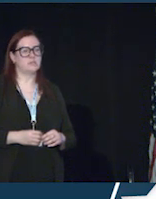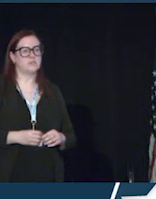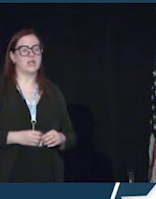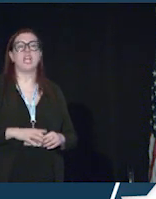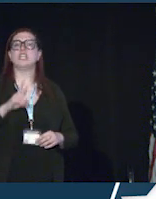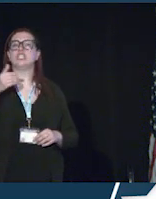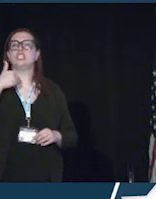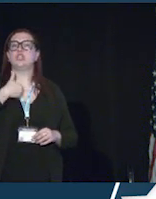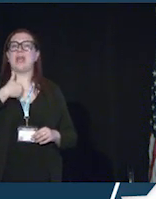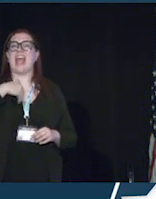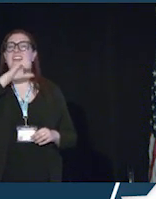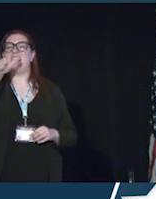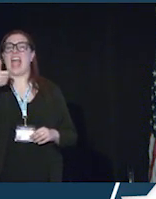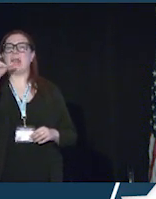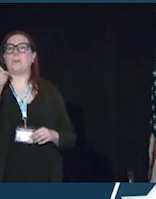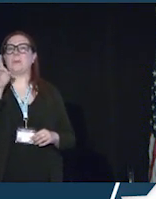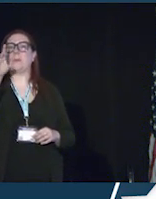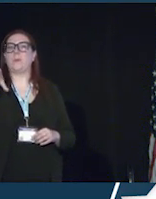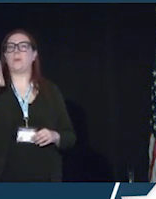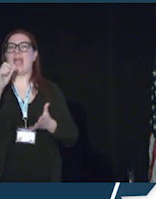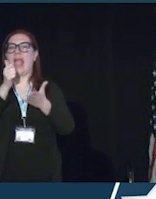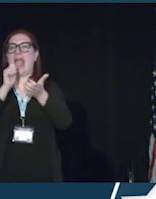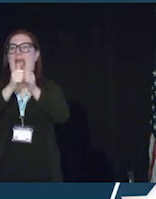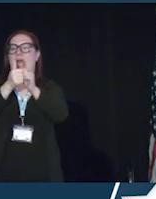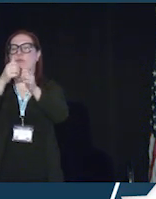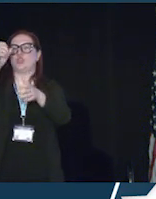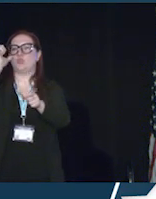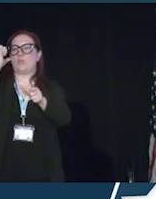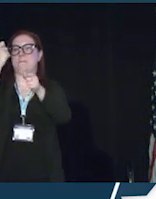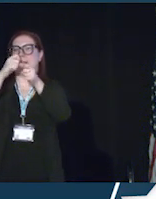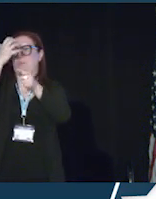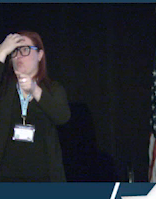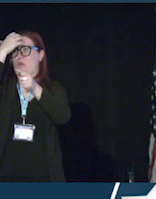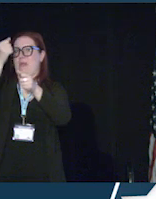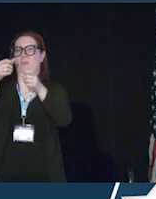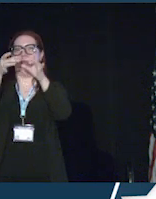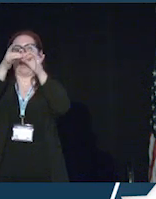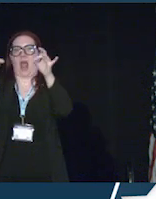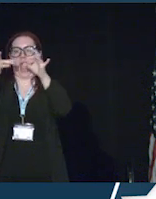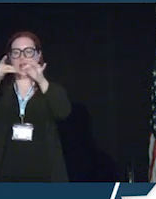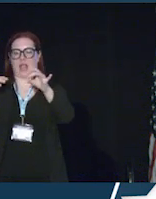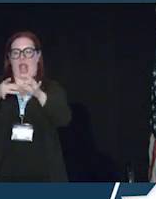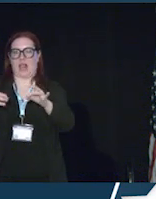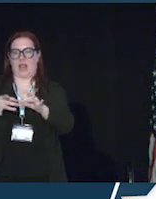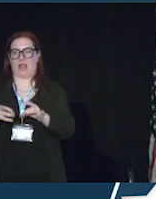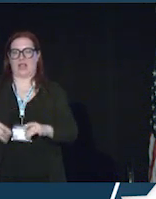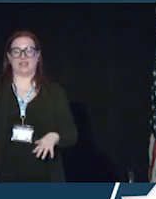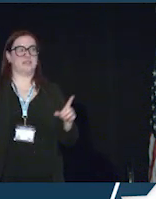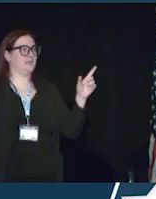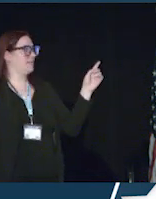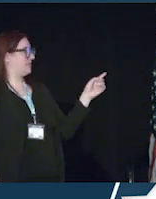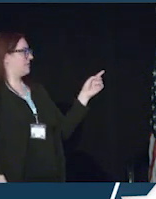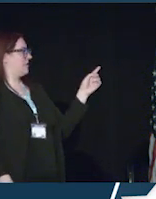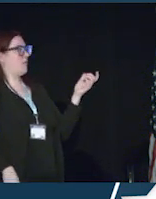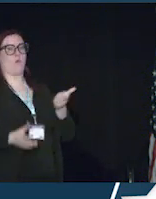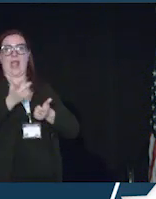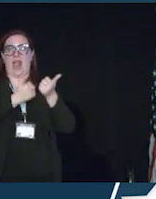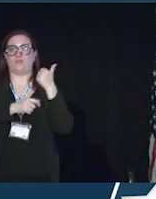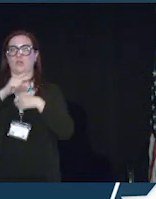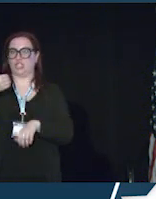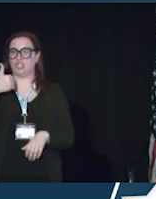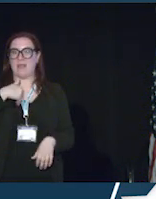Oh, okay. So all of the people in this group, do you have